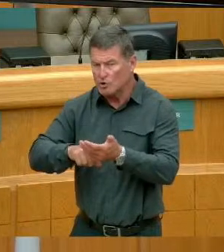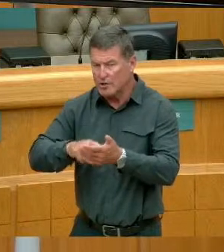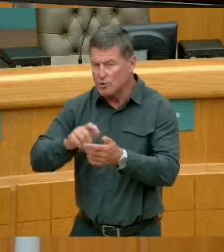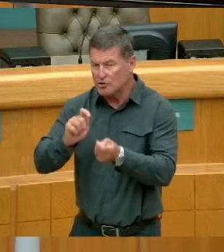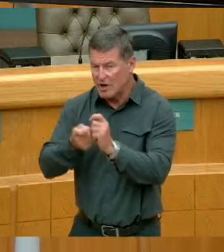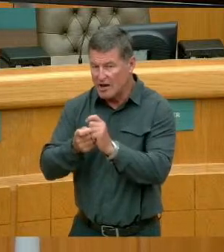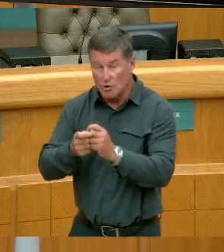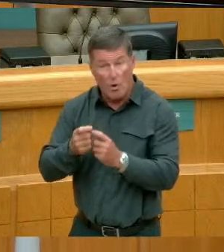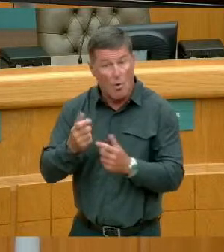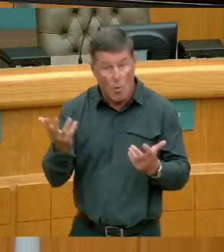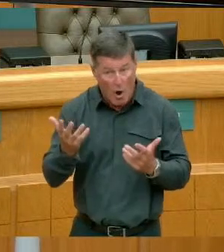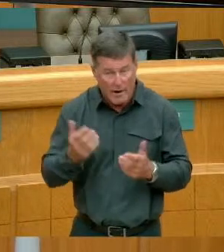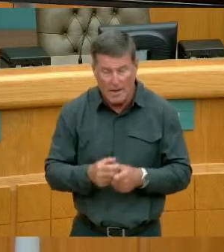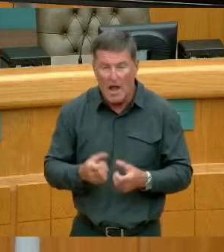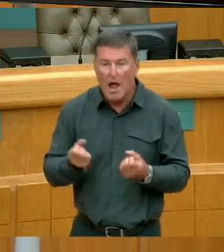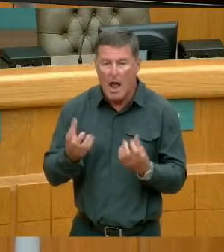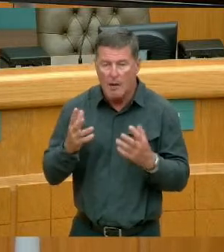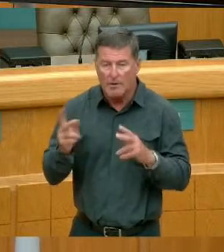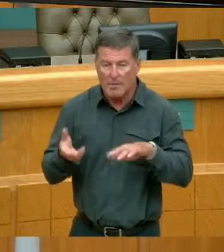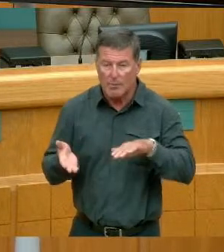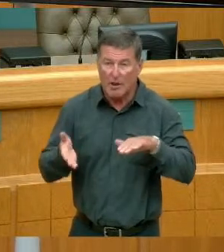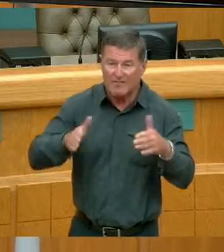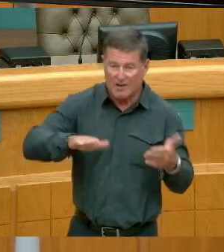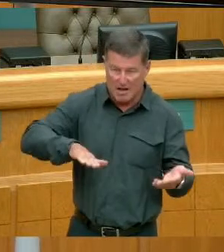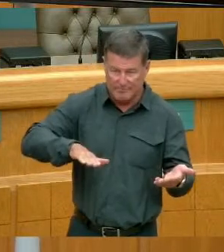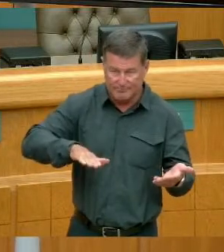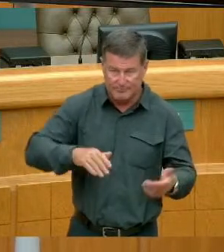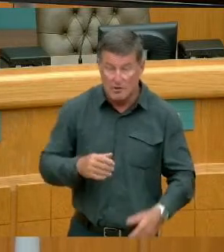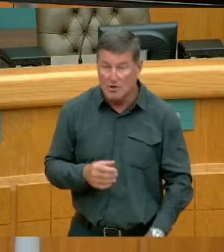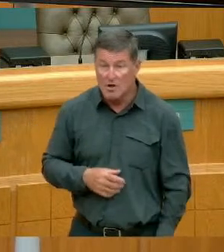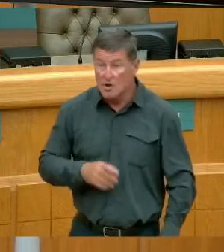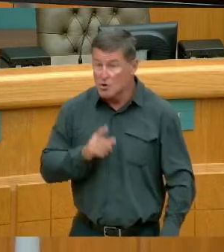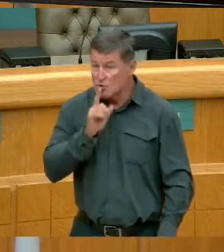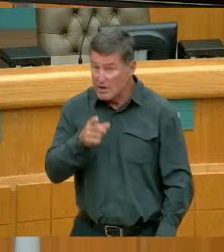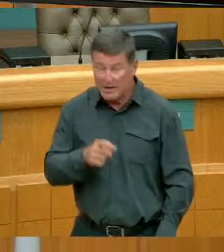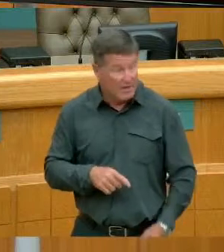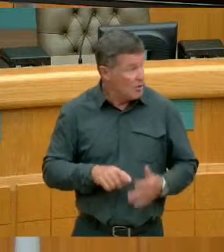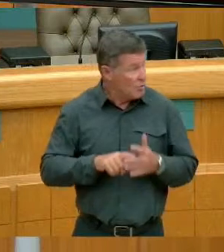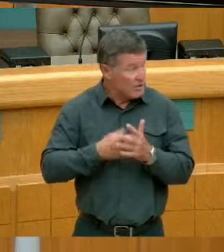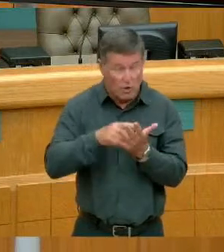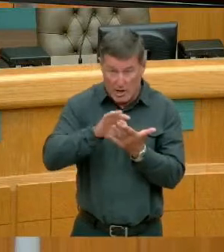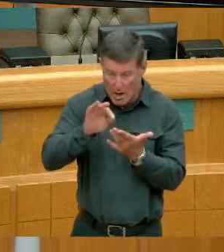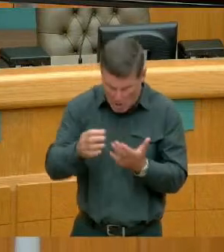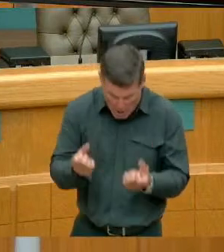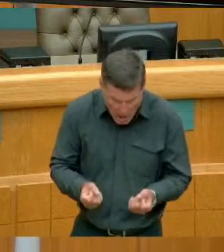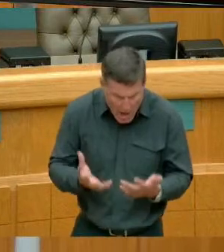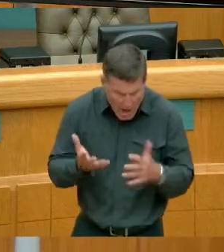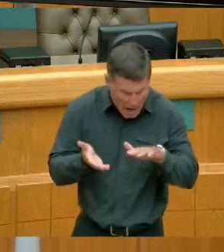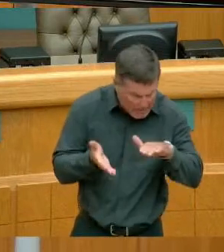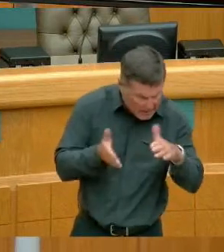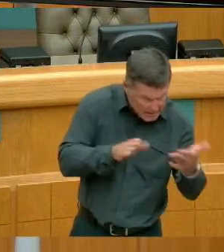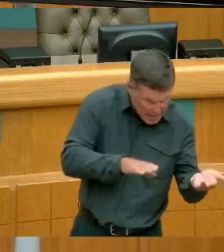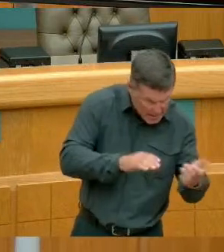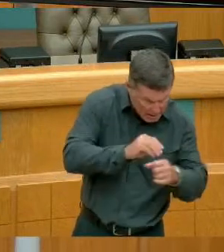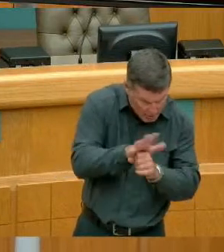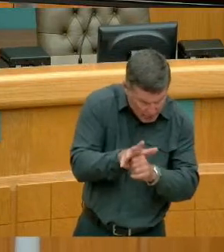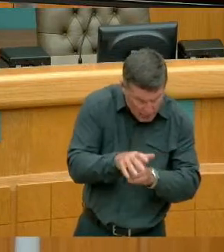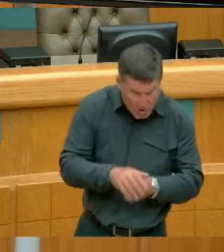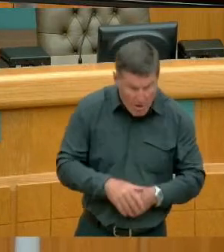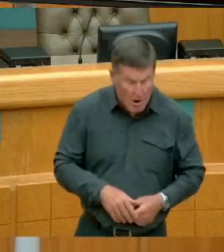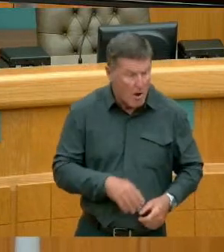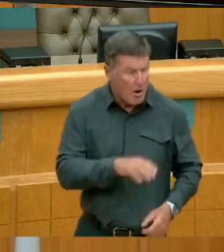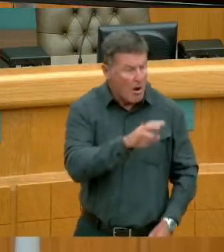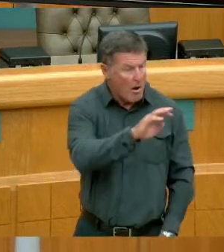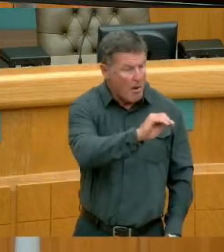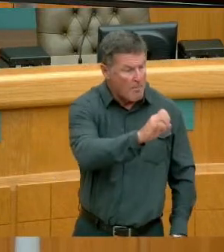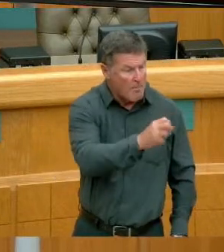chart is for 3 months when we first began tracking this, for March, April, and May, over a